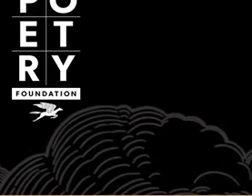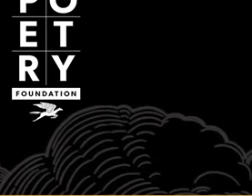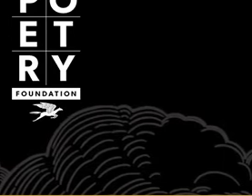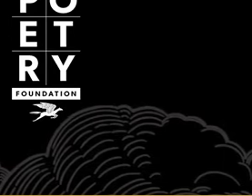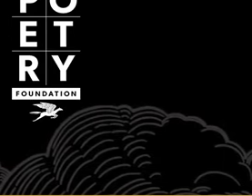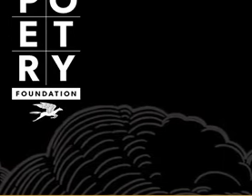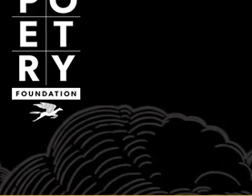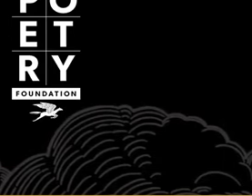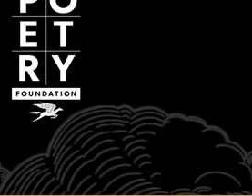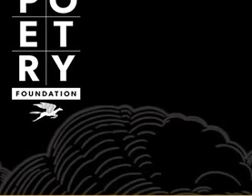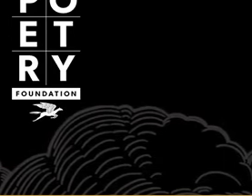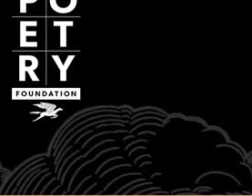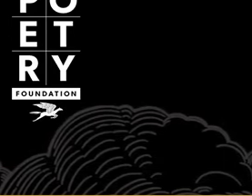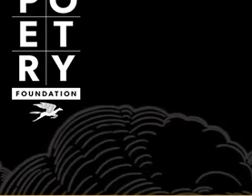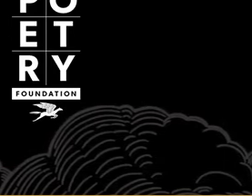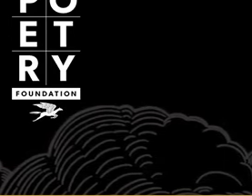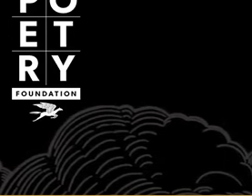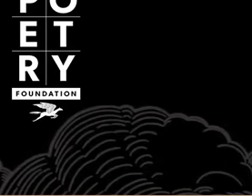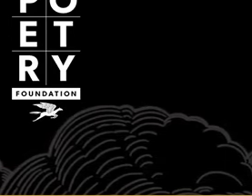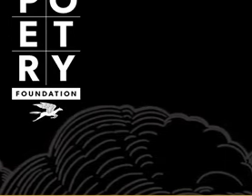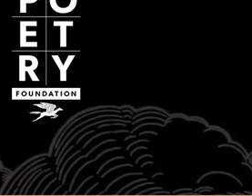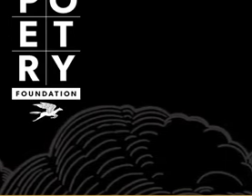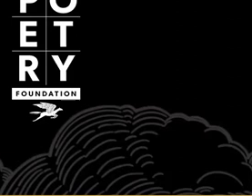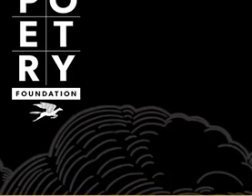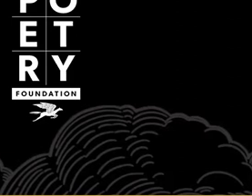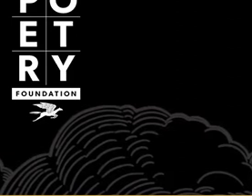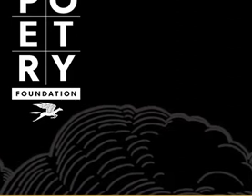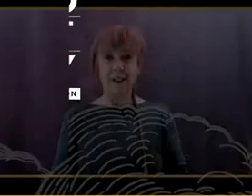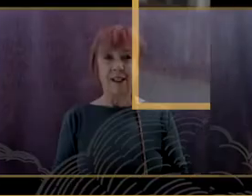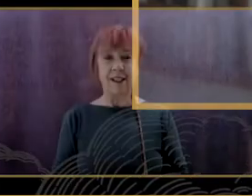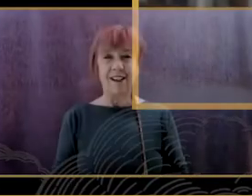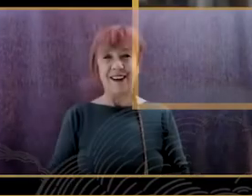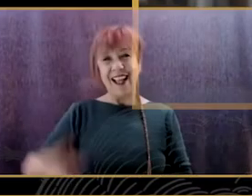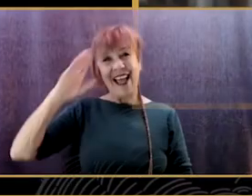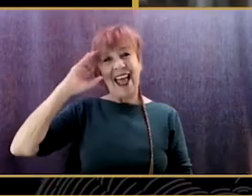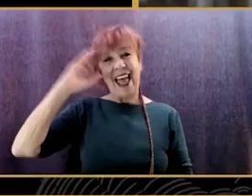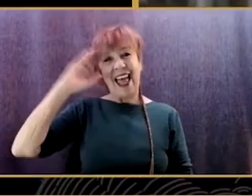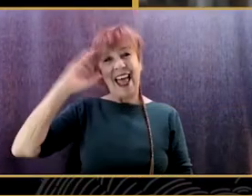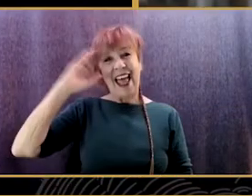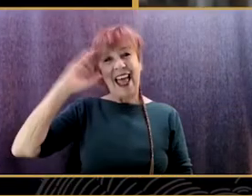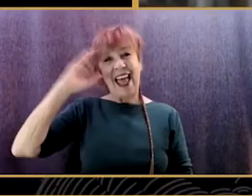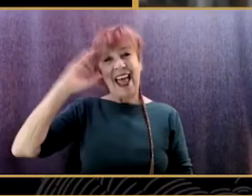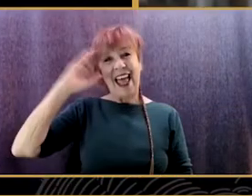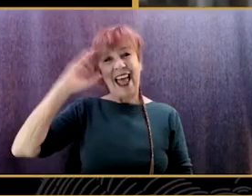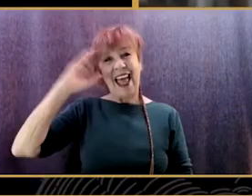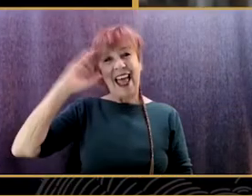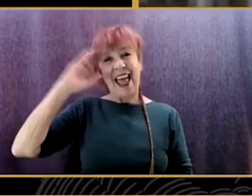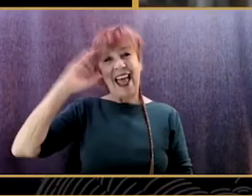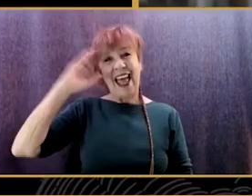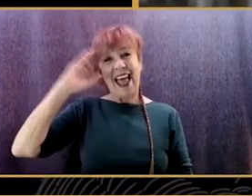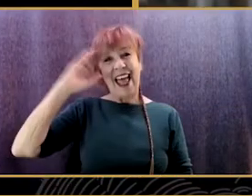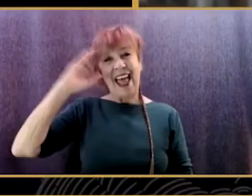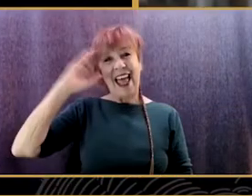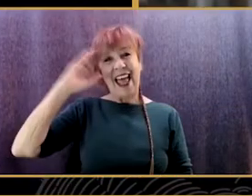When the program begins, the text, logo, and constellation are wiped away and replaced with two gold-outlined video